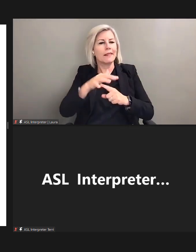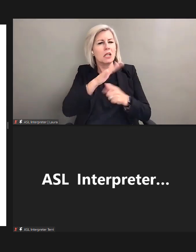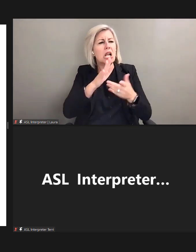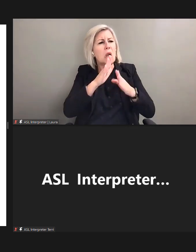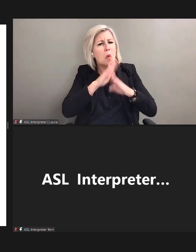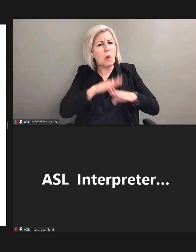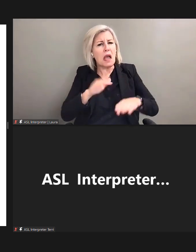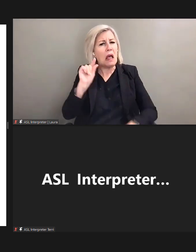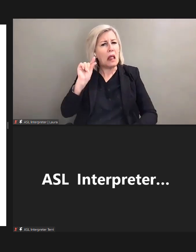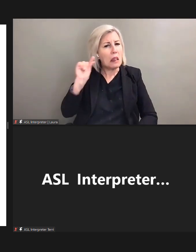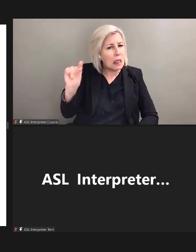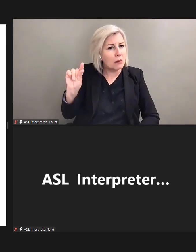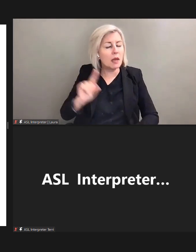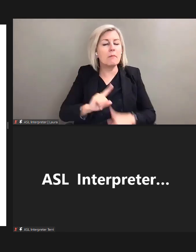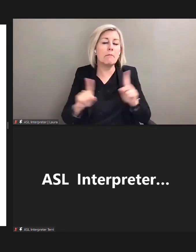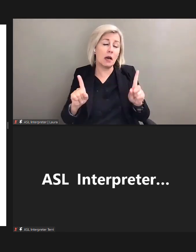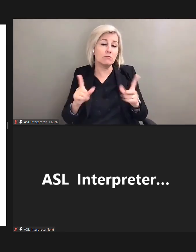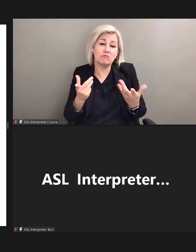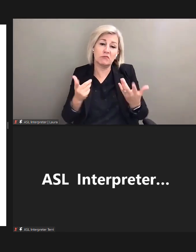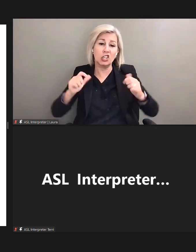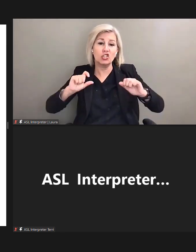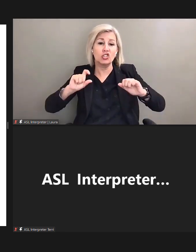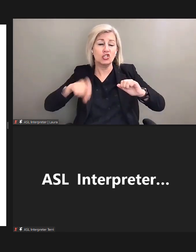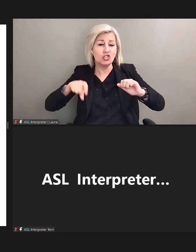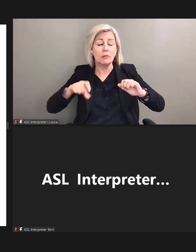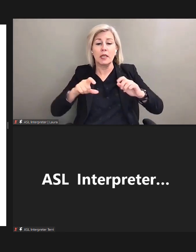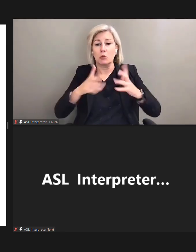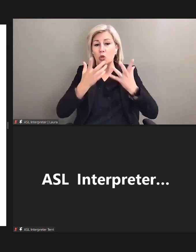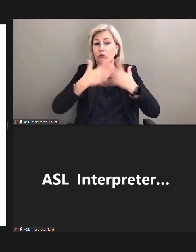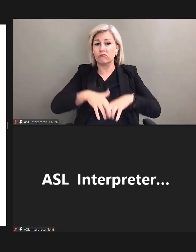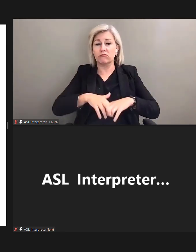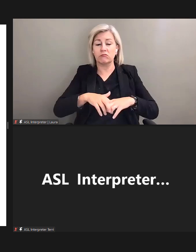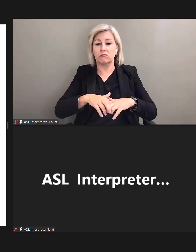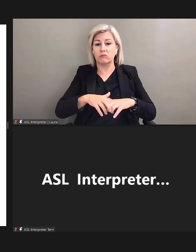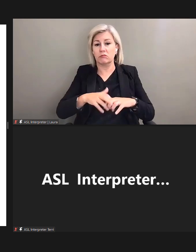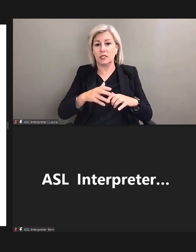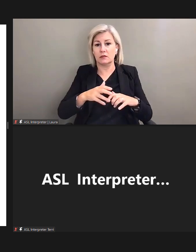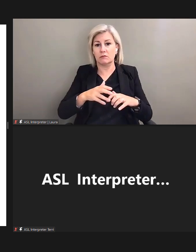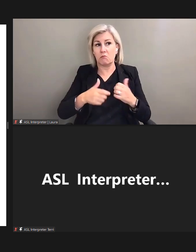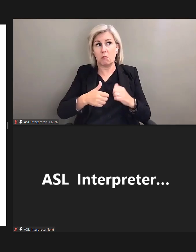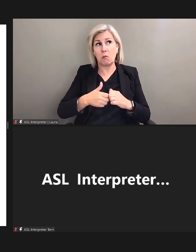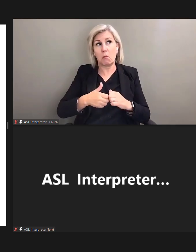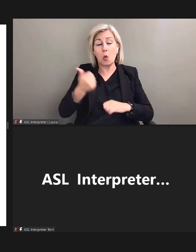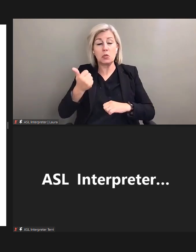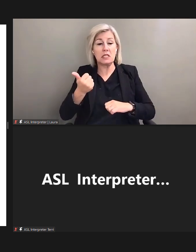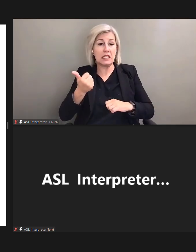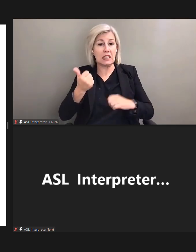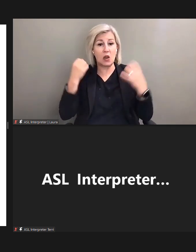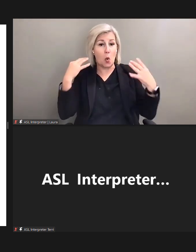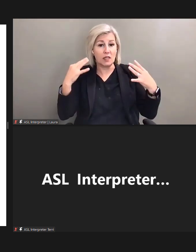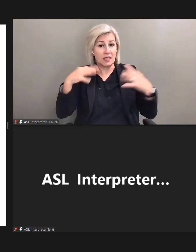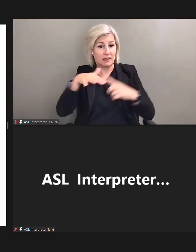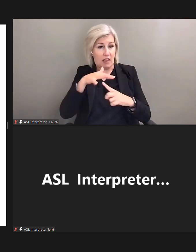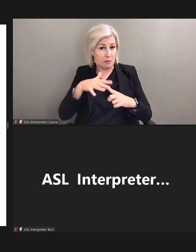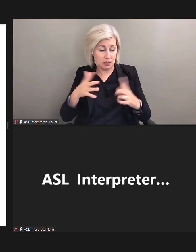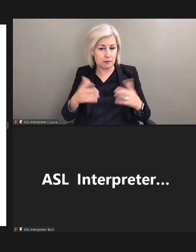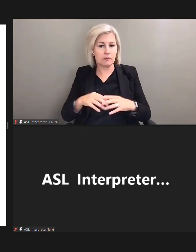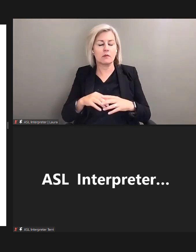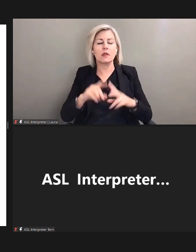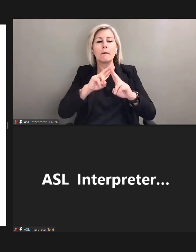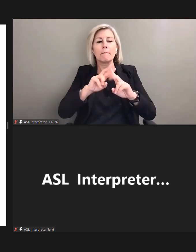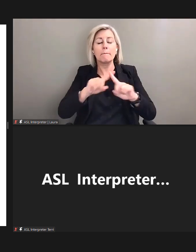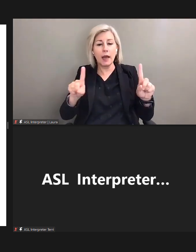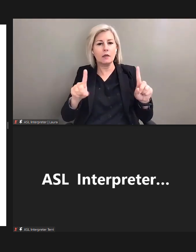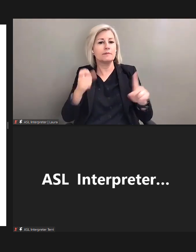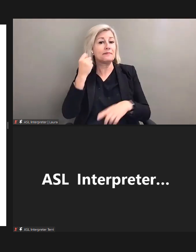some, but they should be able to be done in these moderately noisy environments. Now, there are several keys